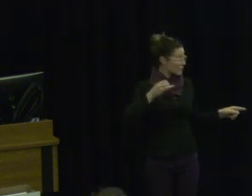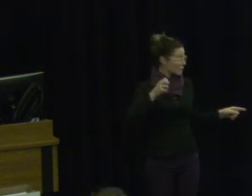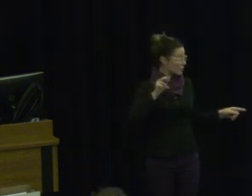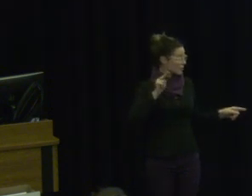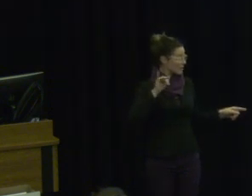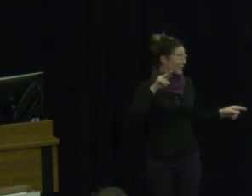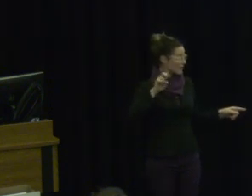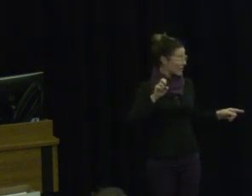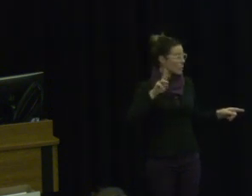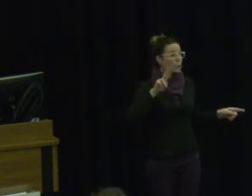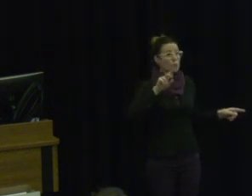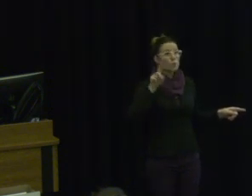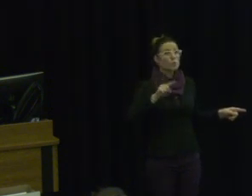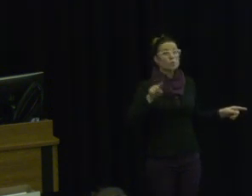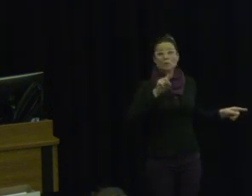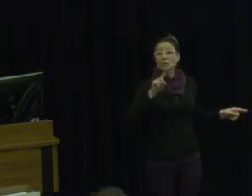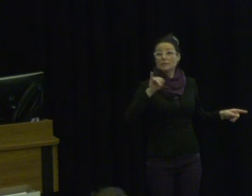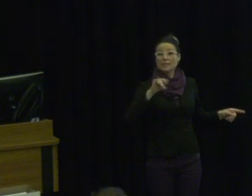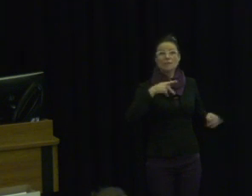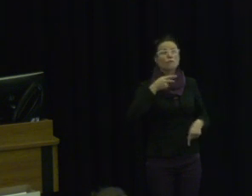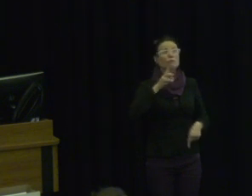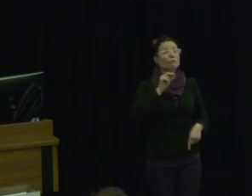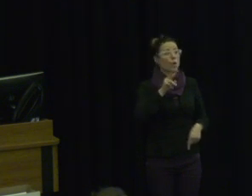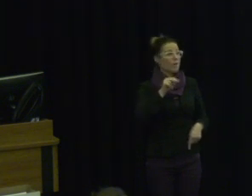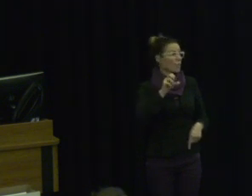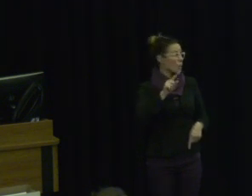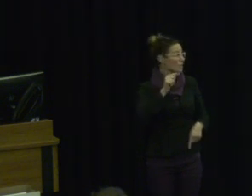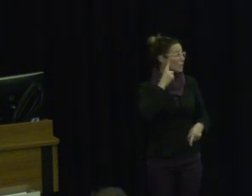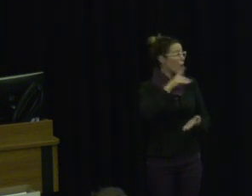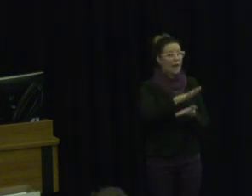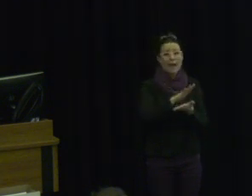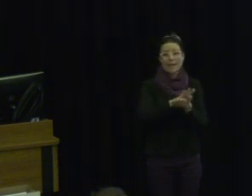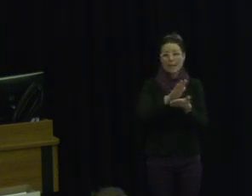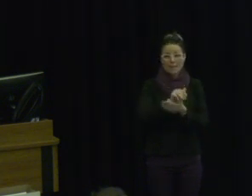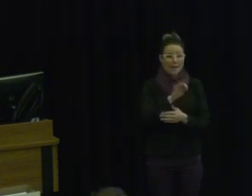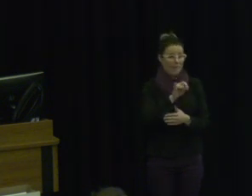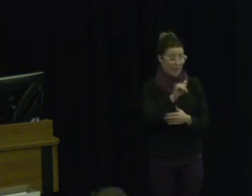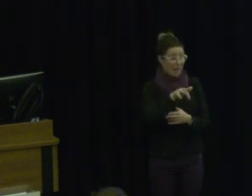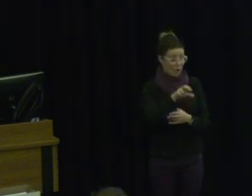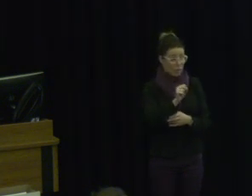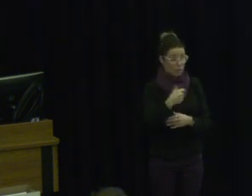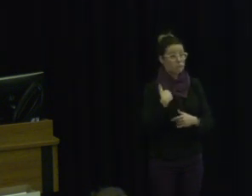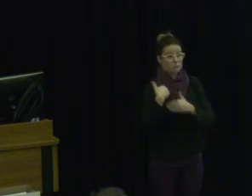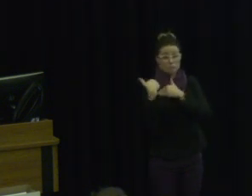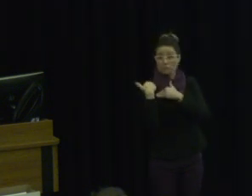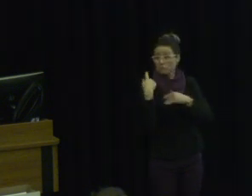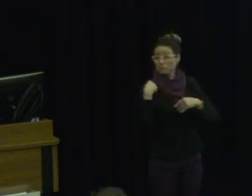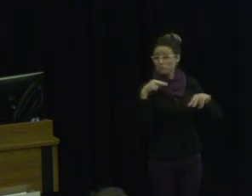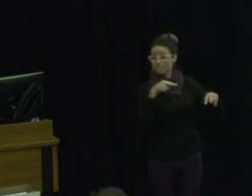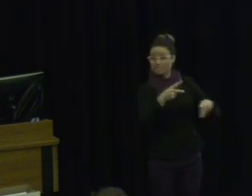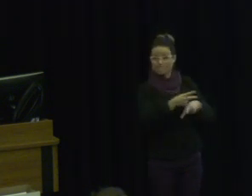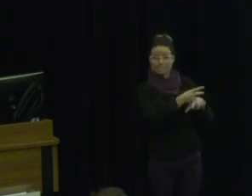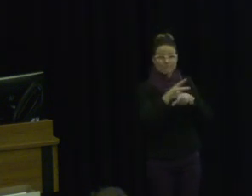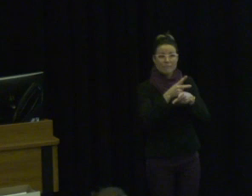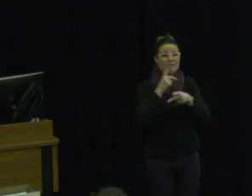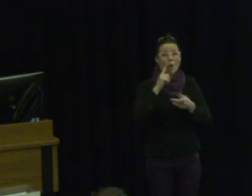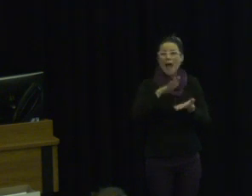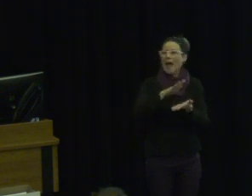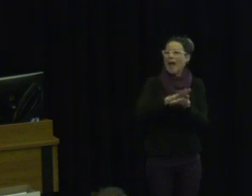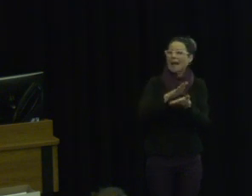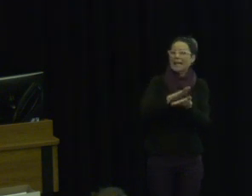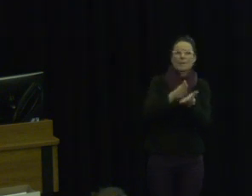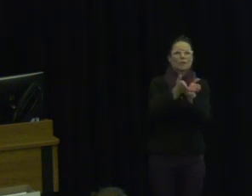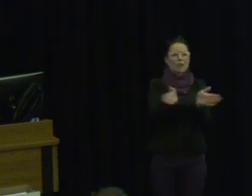for Academic Affairs. So I oversee all academics at USM, and I've been working closely this year with